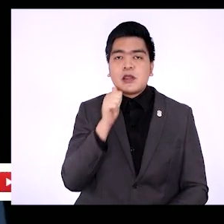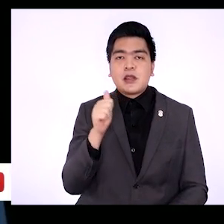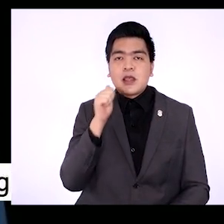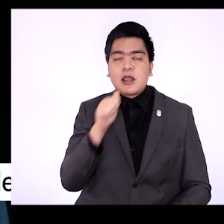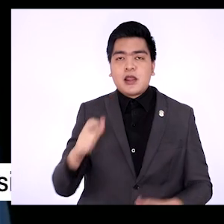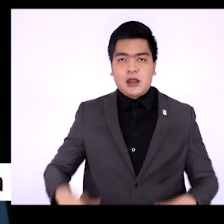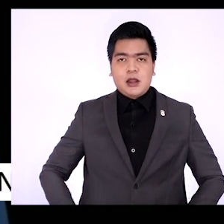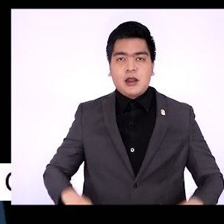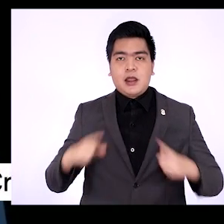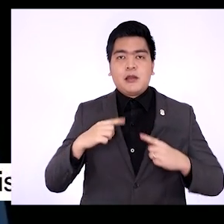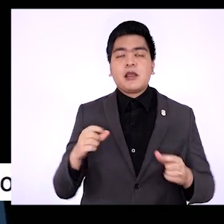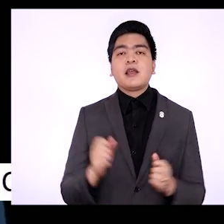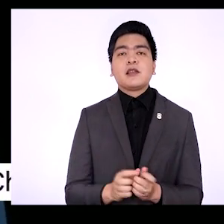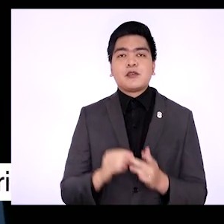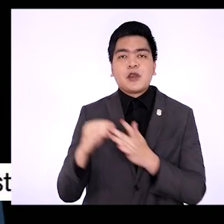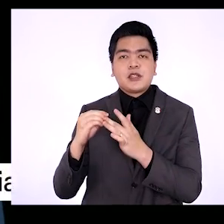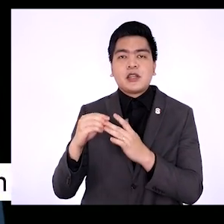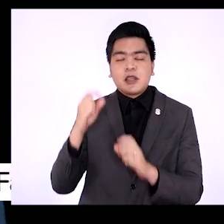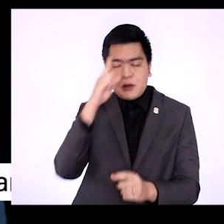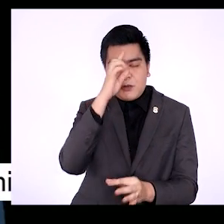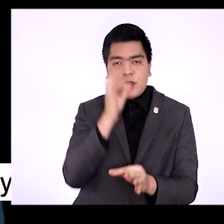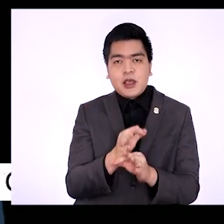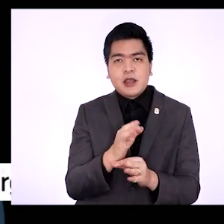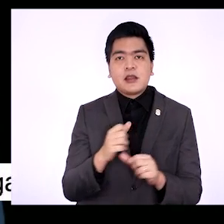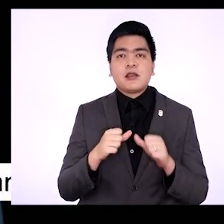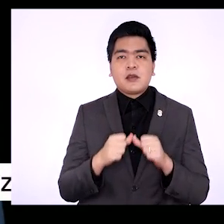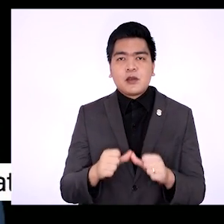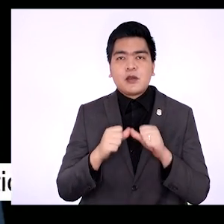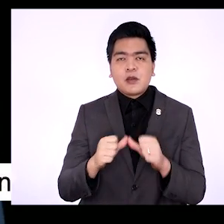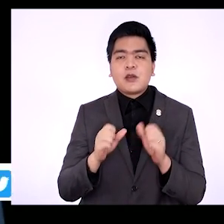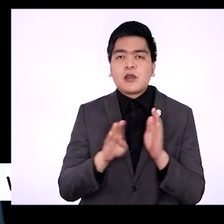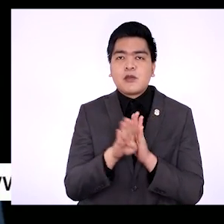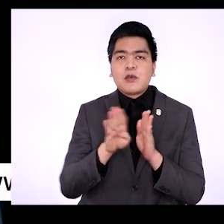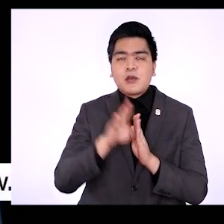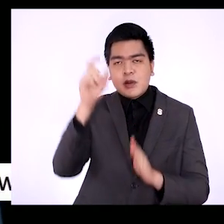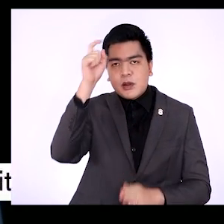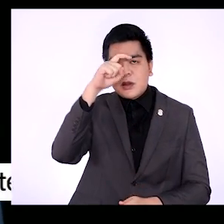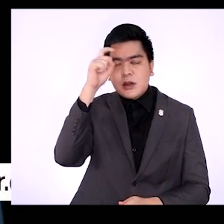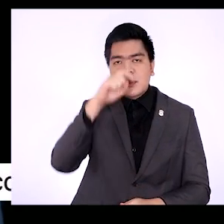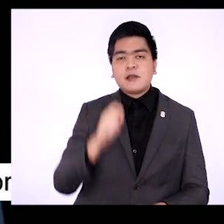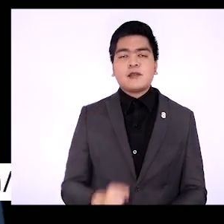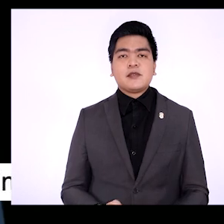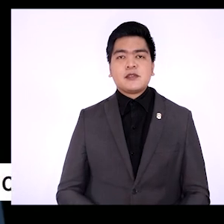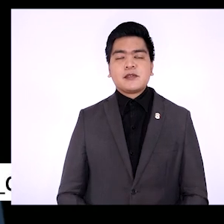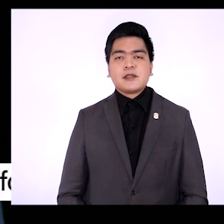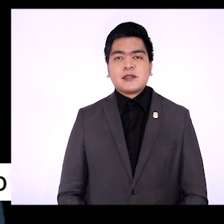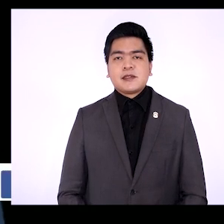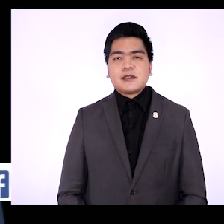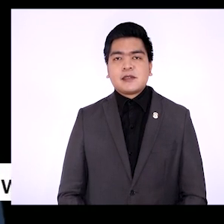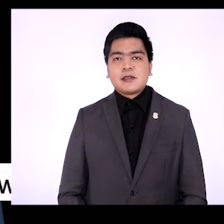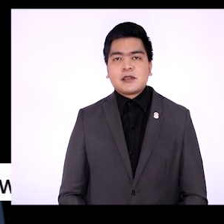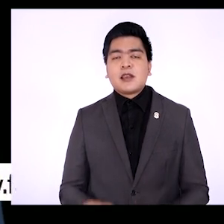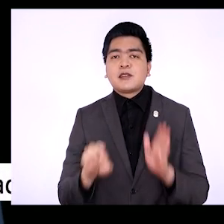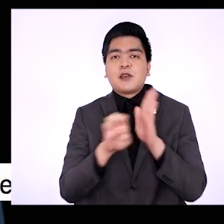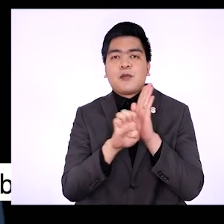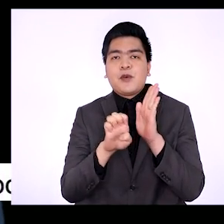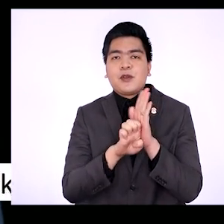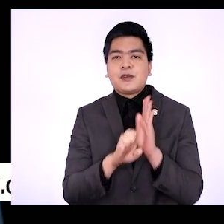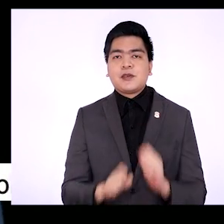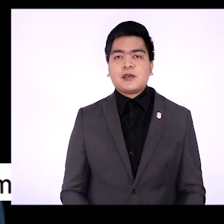faith. Thinking creatively and open-minded will the more improve our health and our spiritual minds and bodies. For